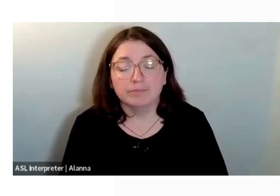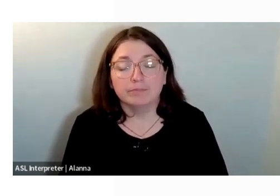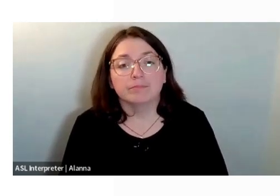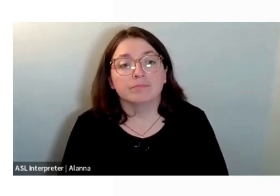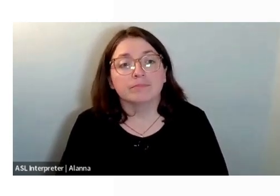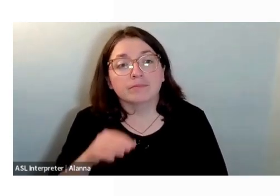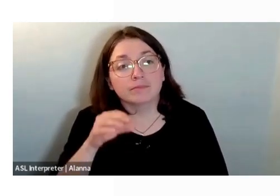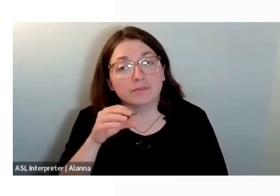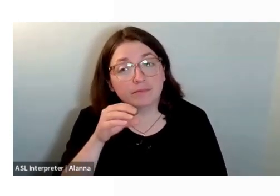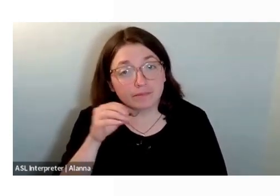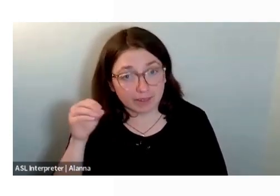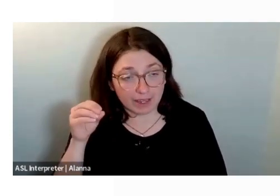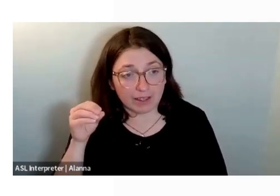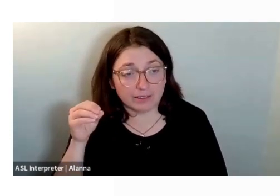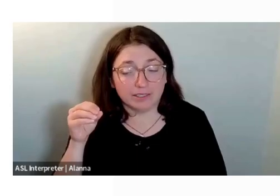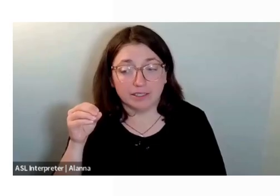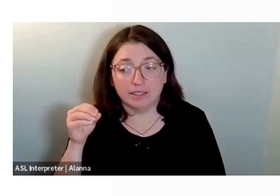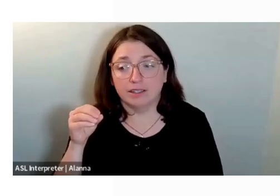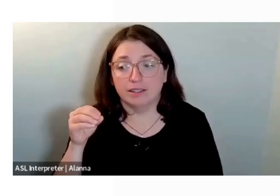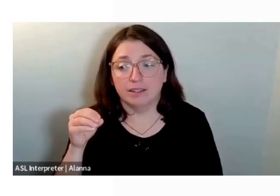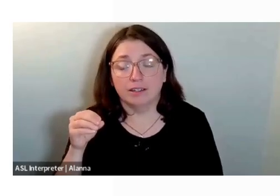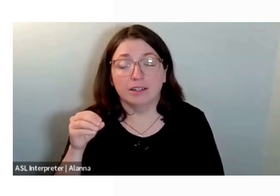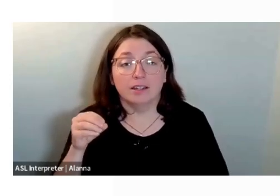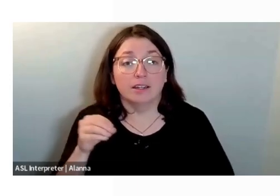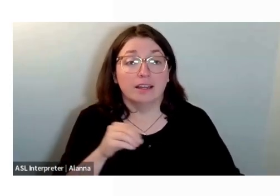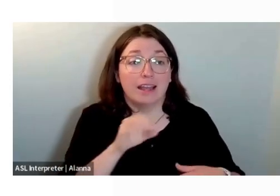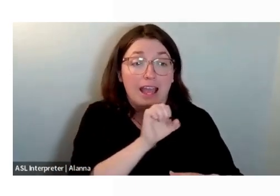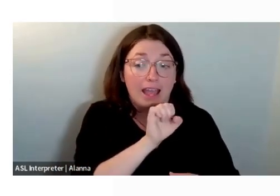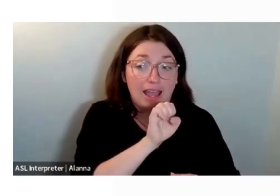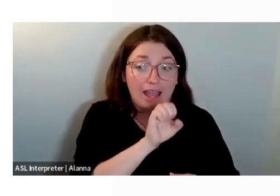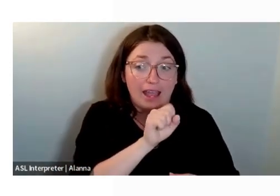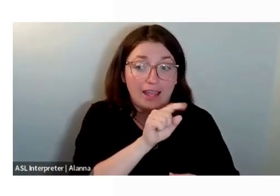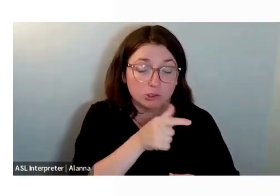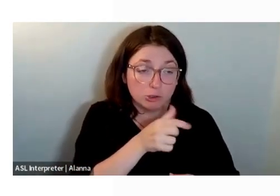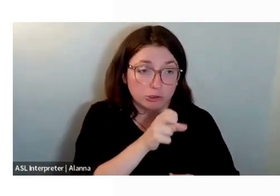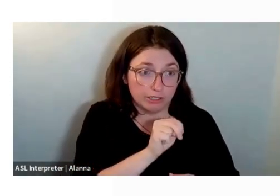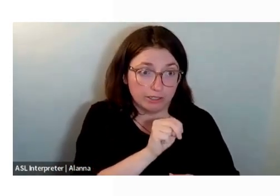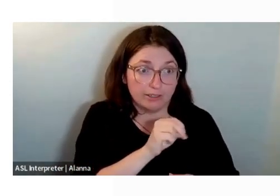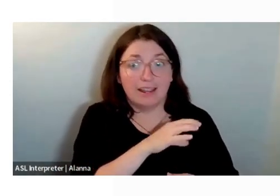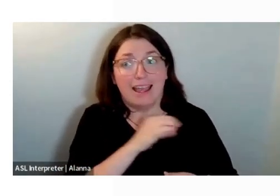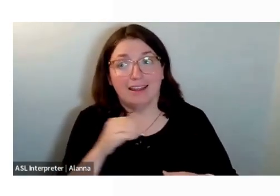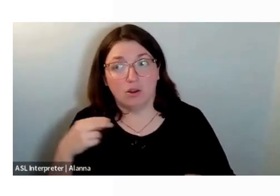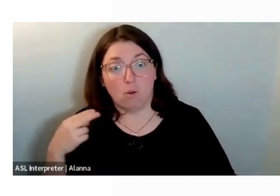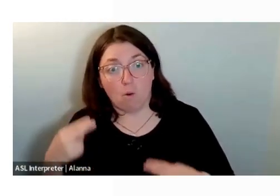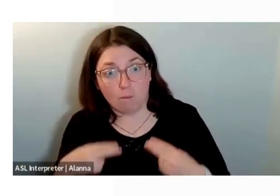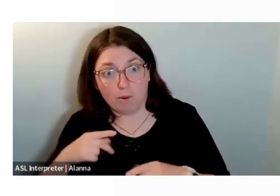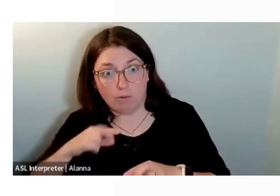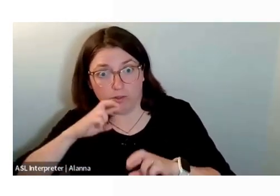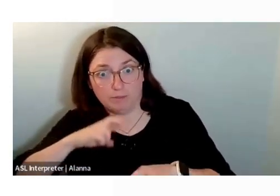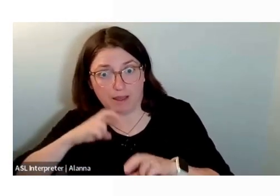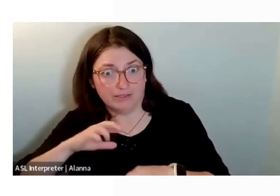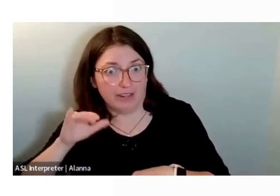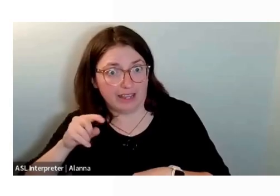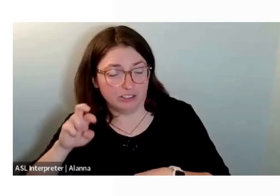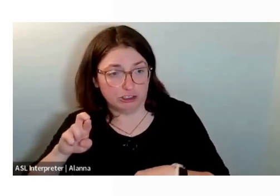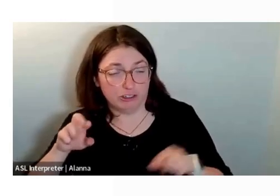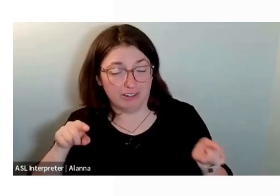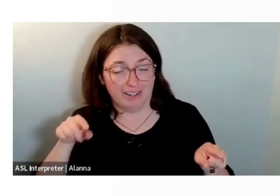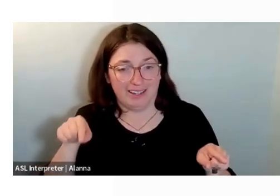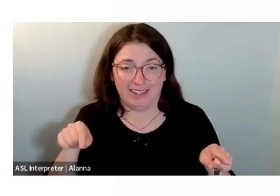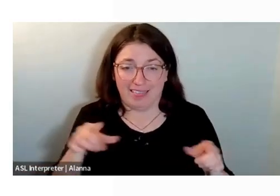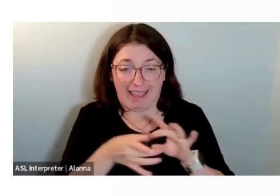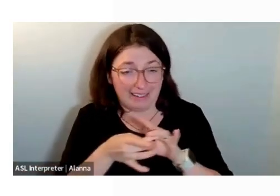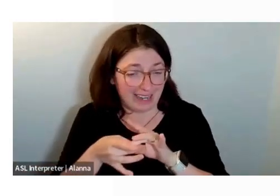between estrogen and hormone-responsive cancers is more complicated than there's estrogen